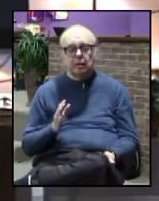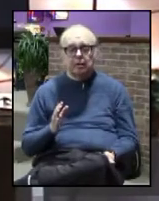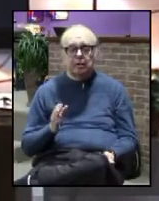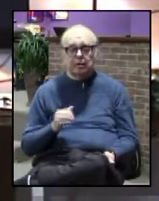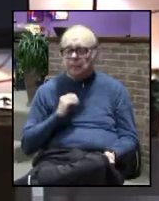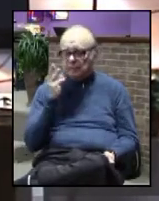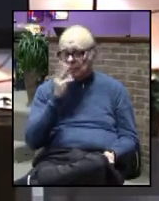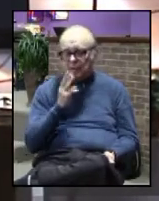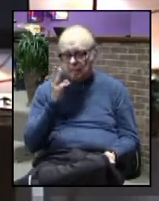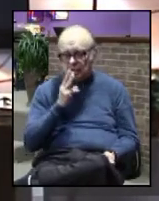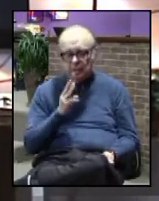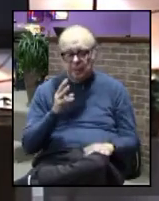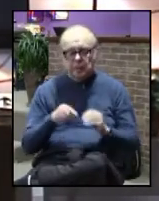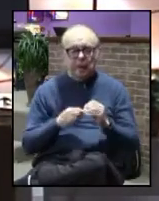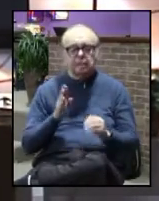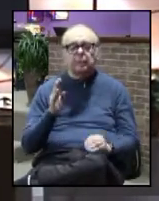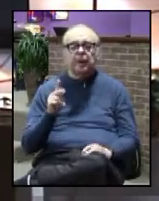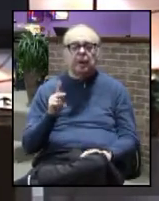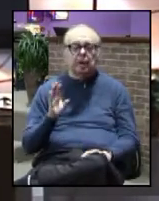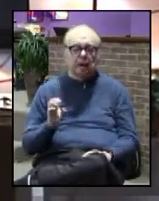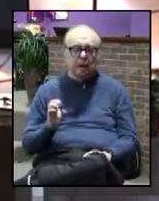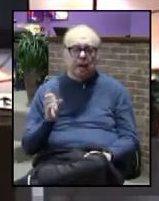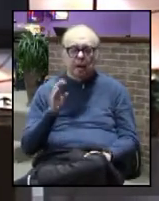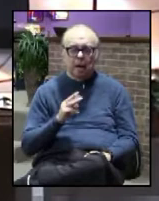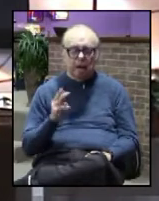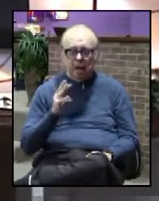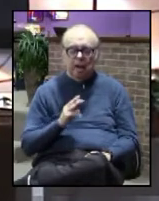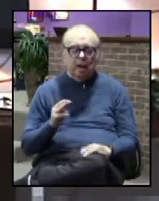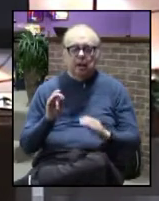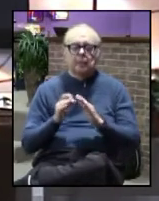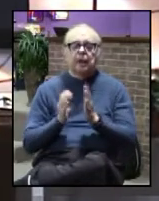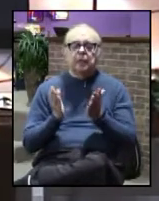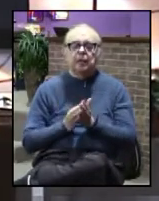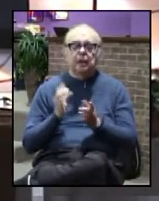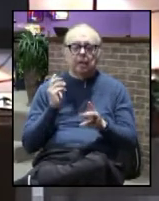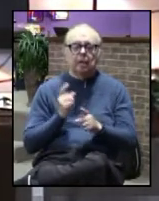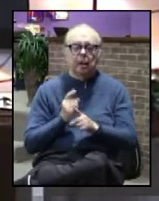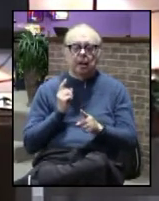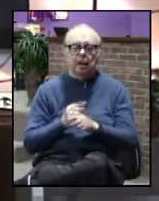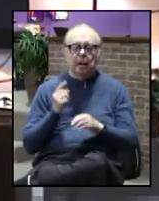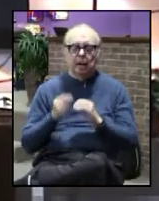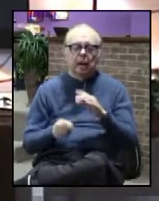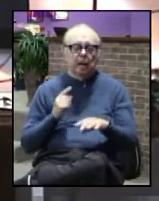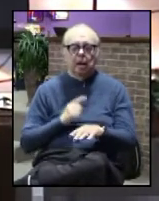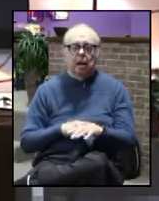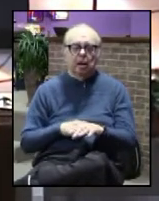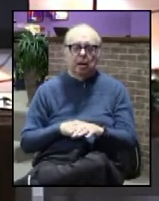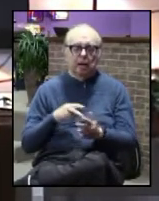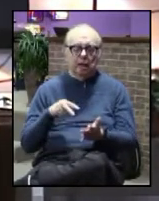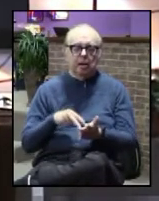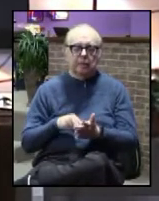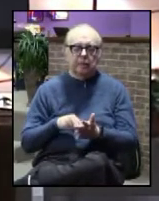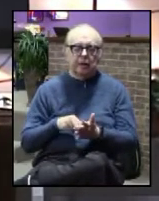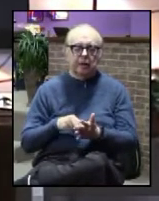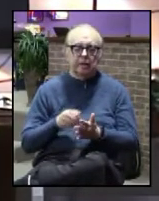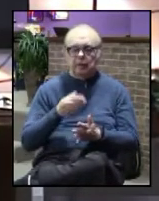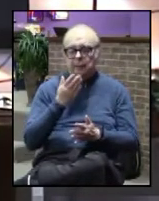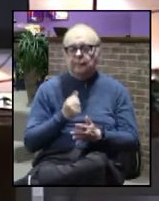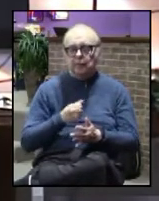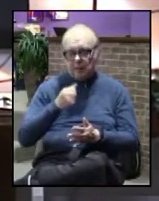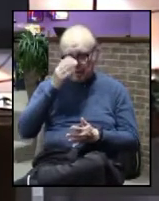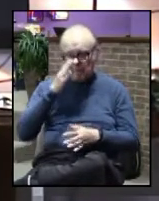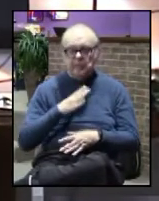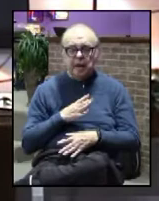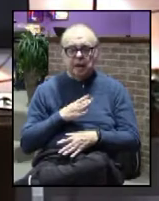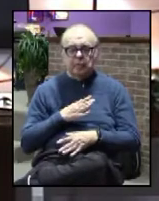They weren't worried about being politically correct. They were worried about being biblically correct, because at the end of time, we don't stand before man as our judge. We stand before